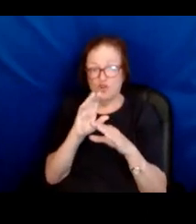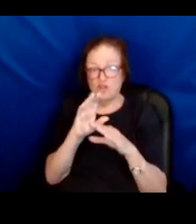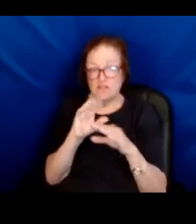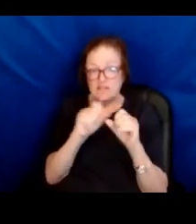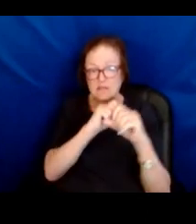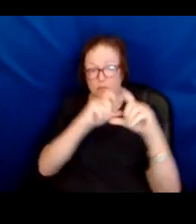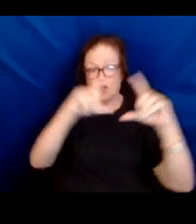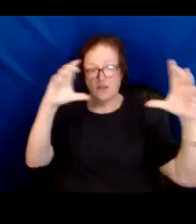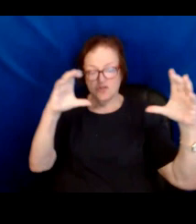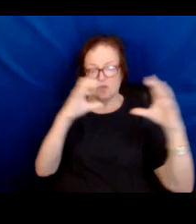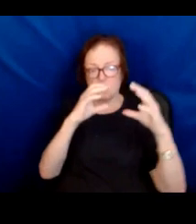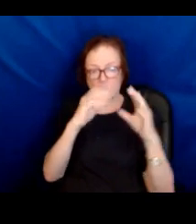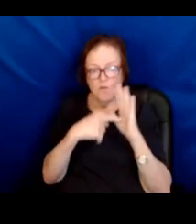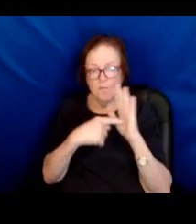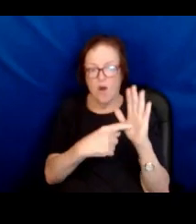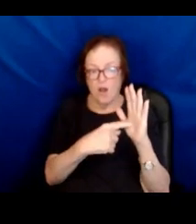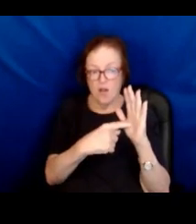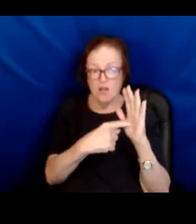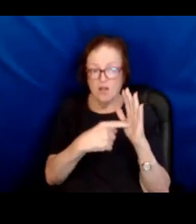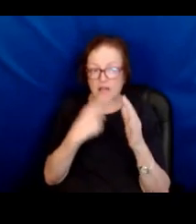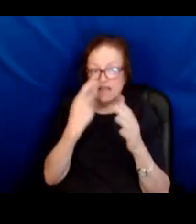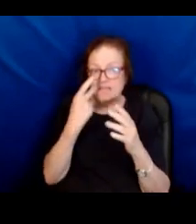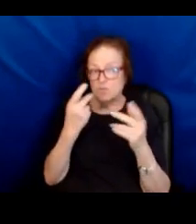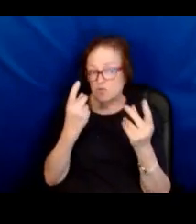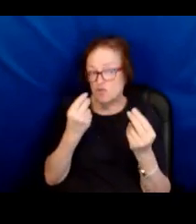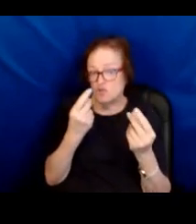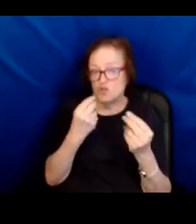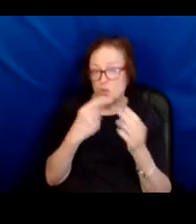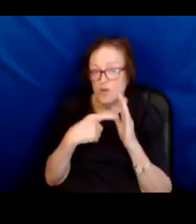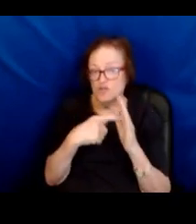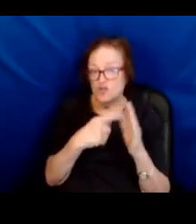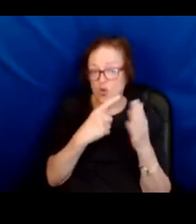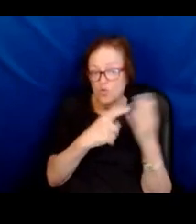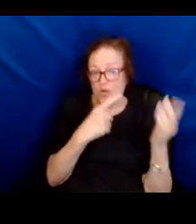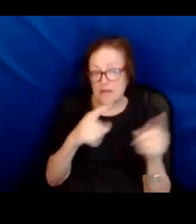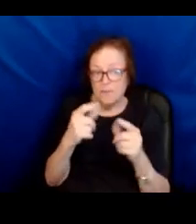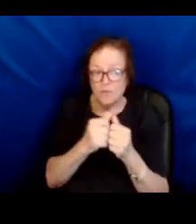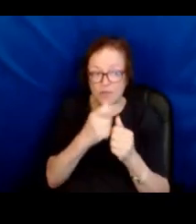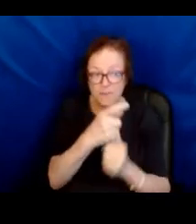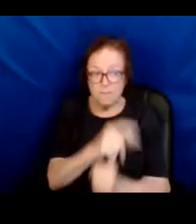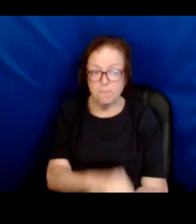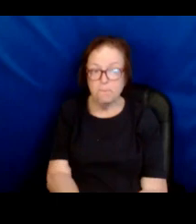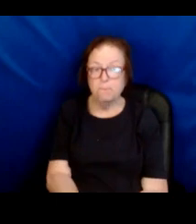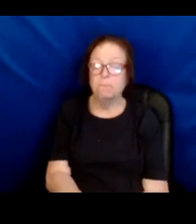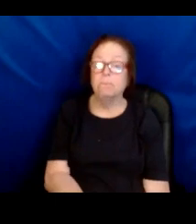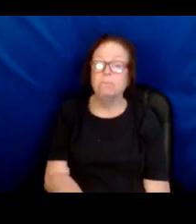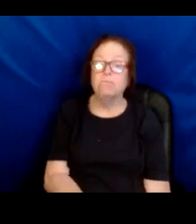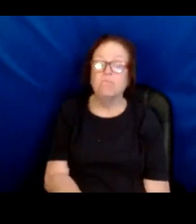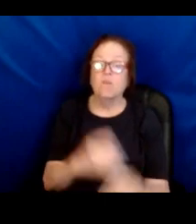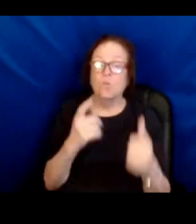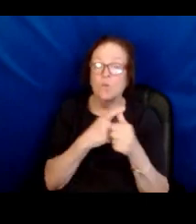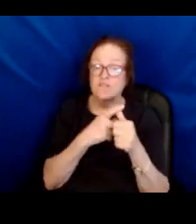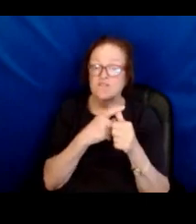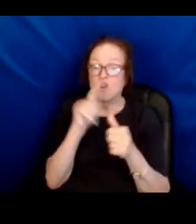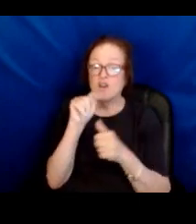decision-making space. And so I want to just show you a little bit about what this looks like here. So we started out in the task force